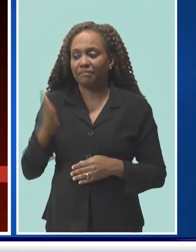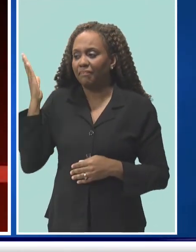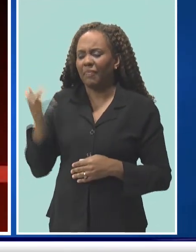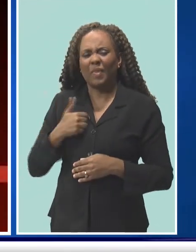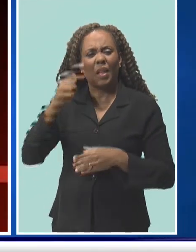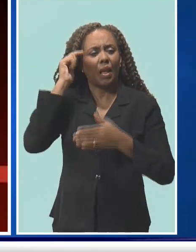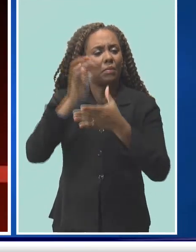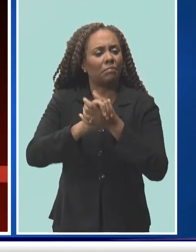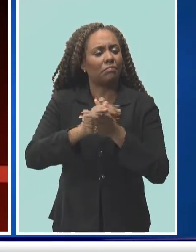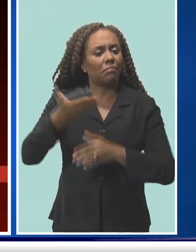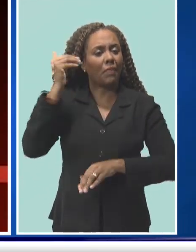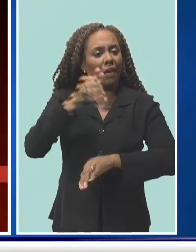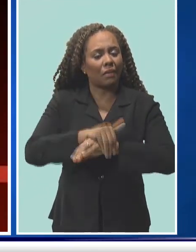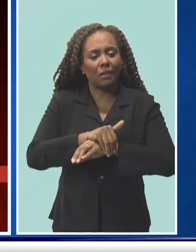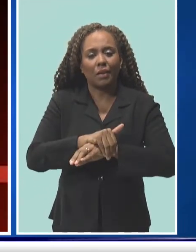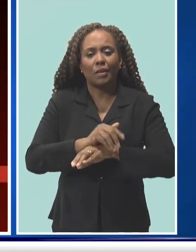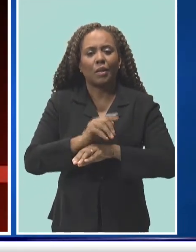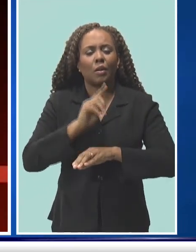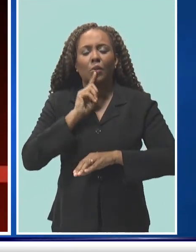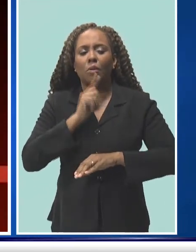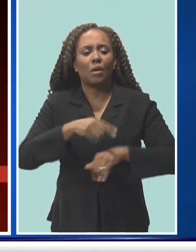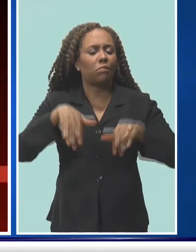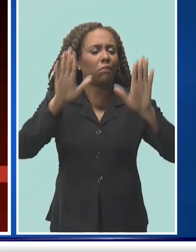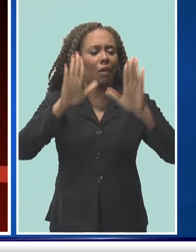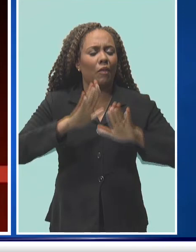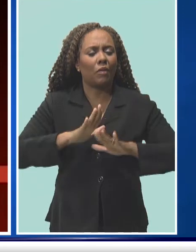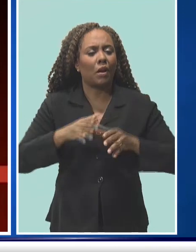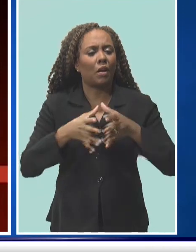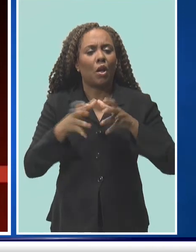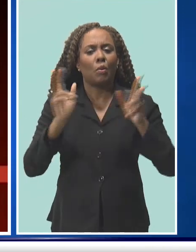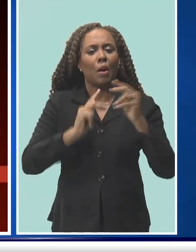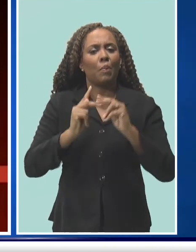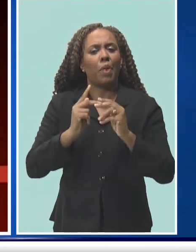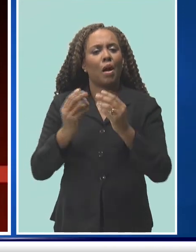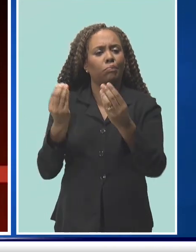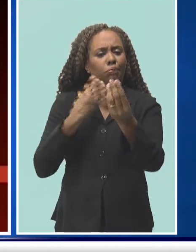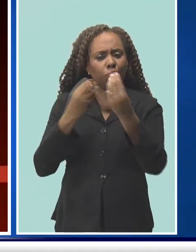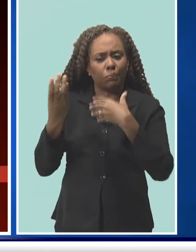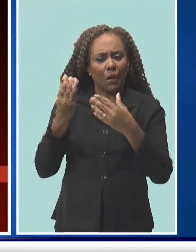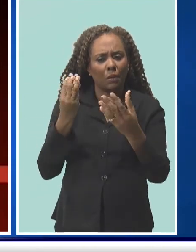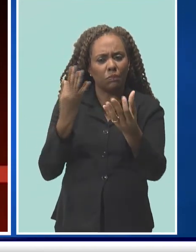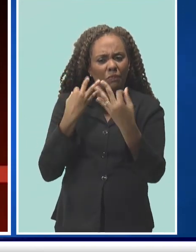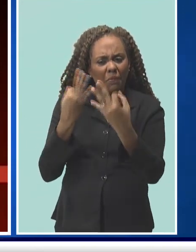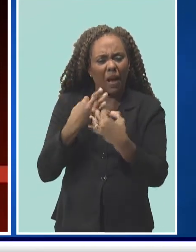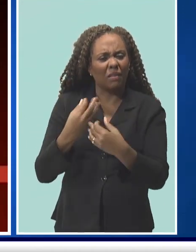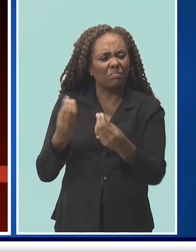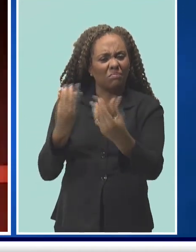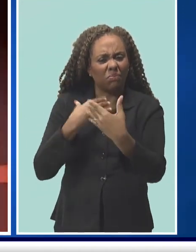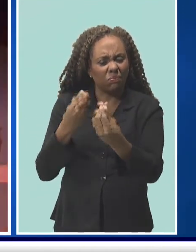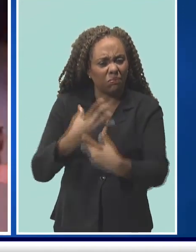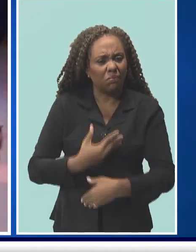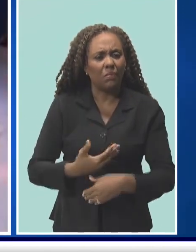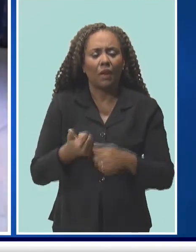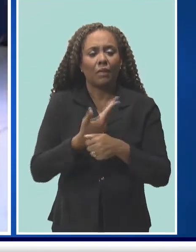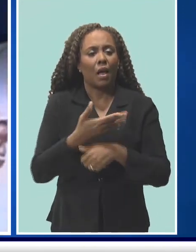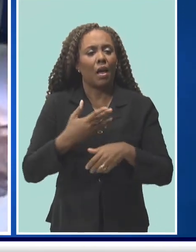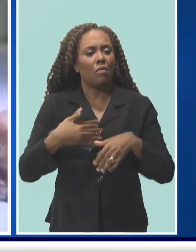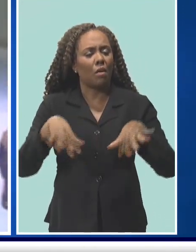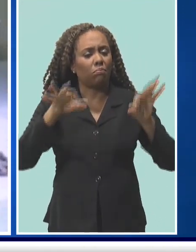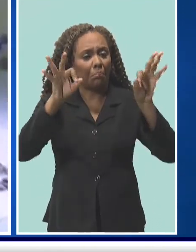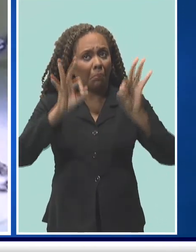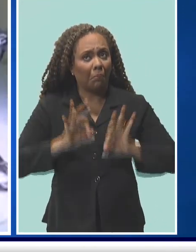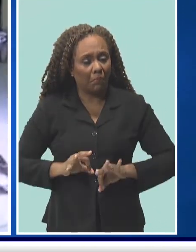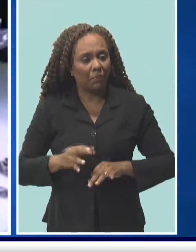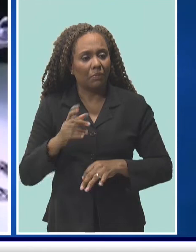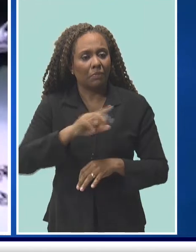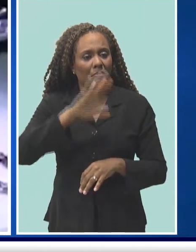went very well. From all the reviews that we've received so far, we think that everything went very well, considering it's something that